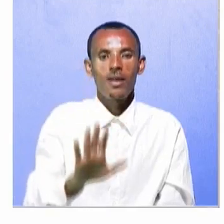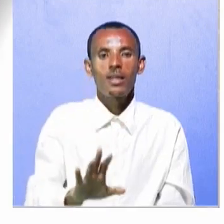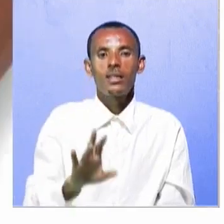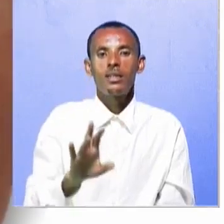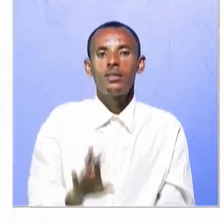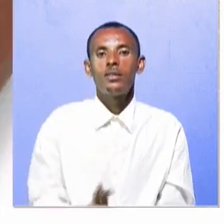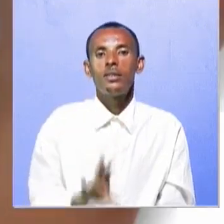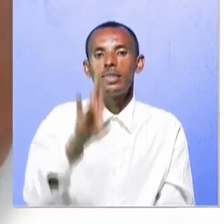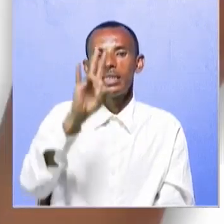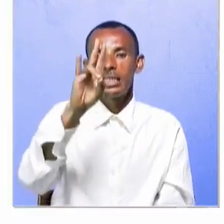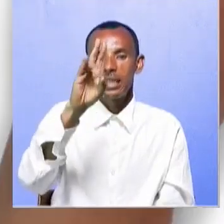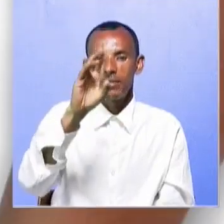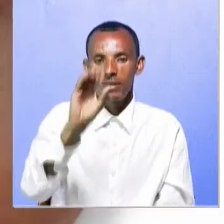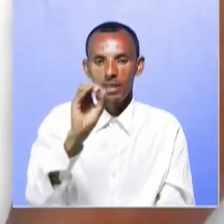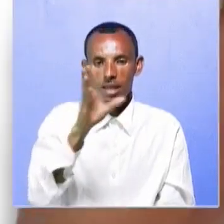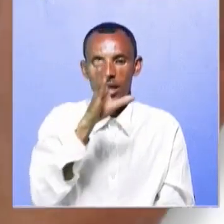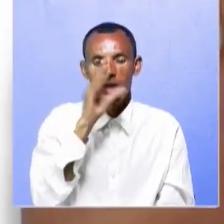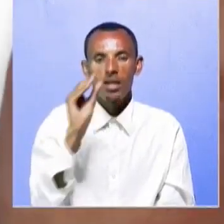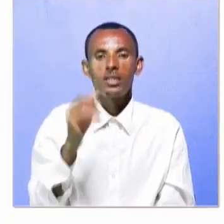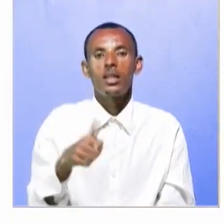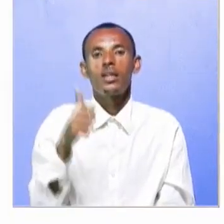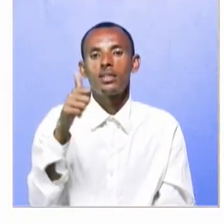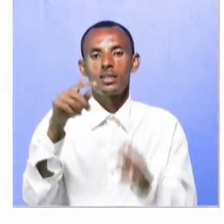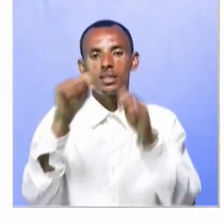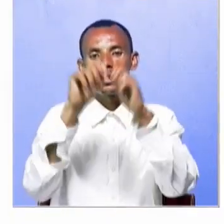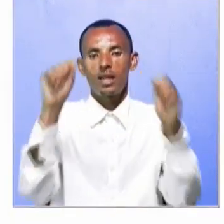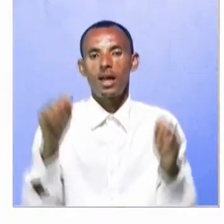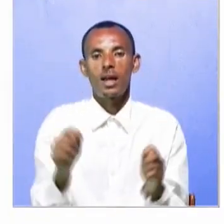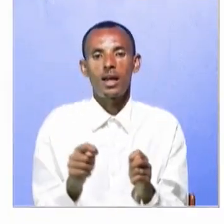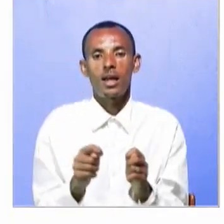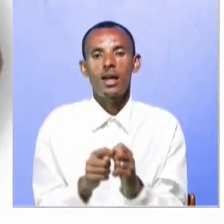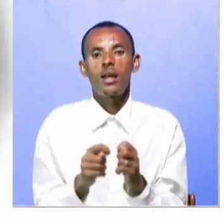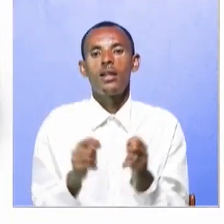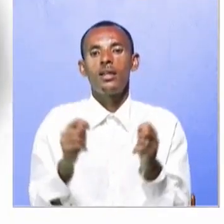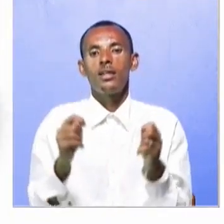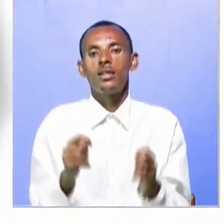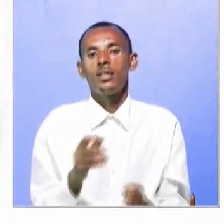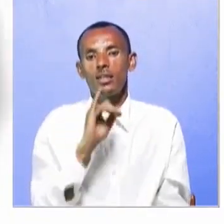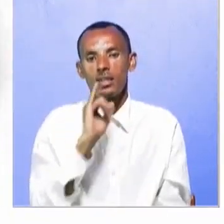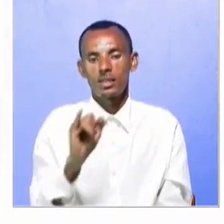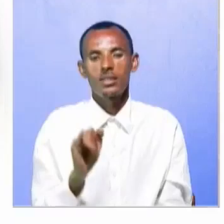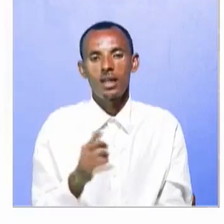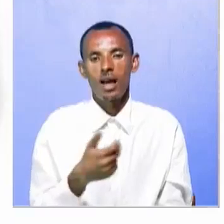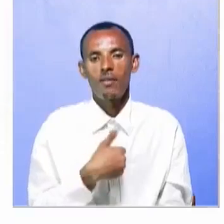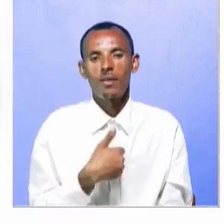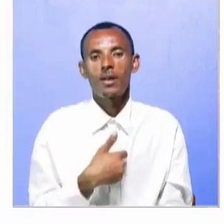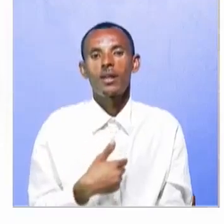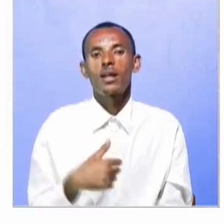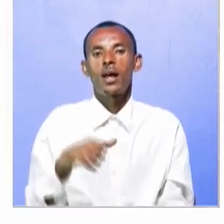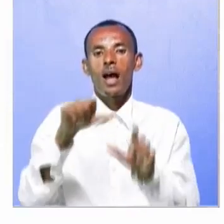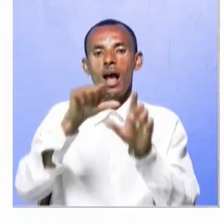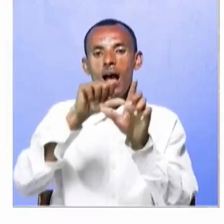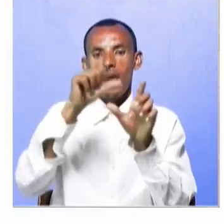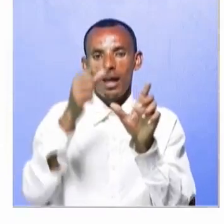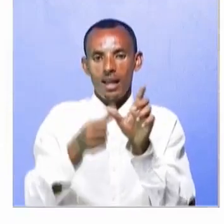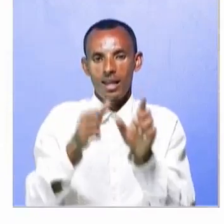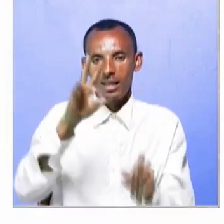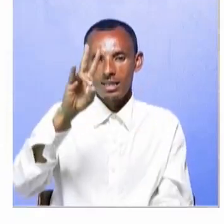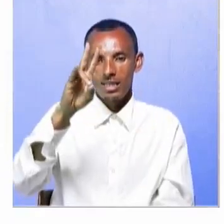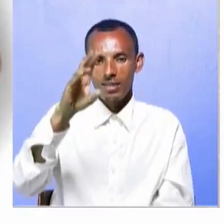70, and the other triangle is a triangle having angles